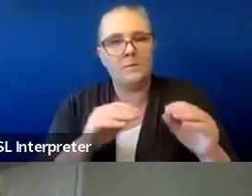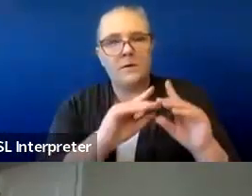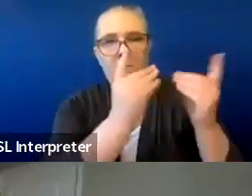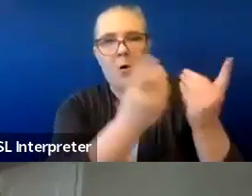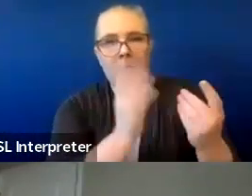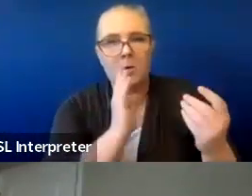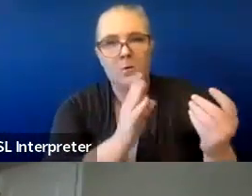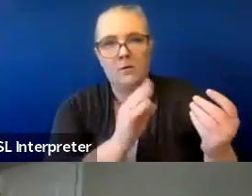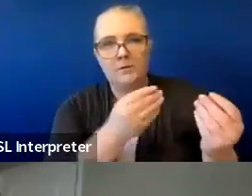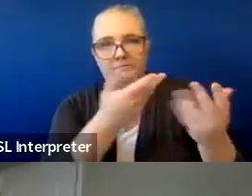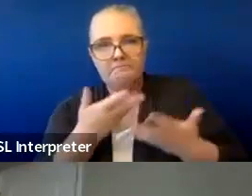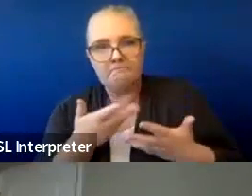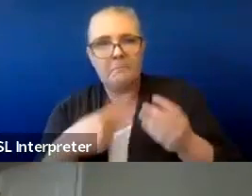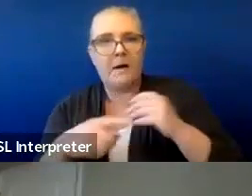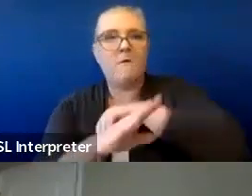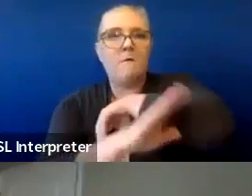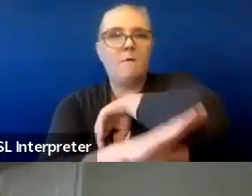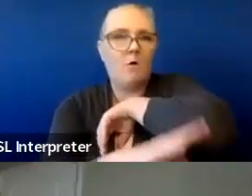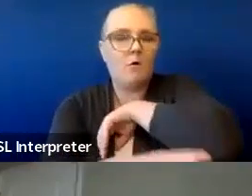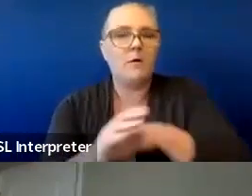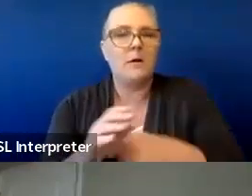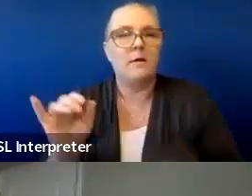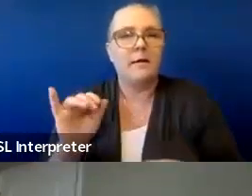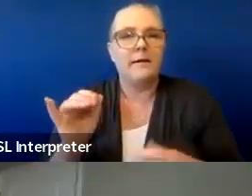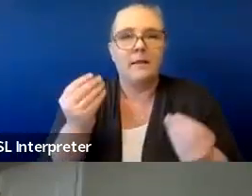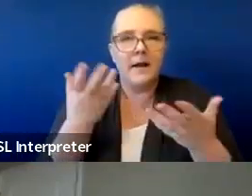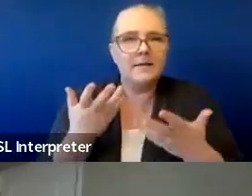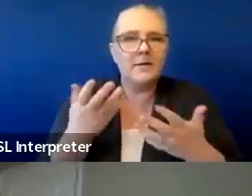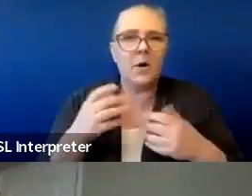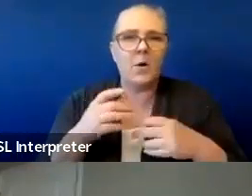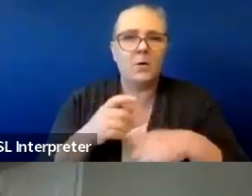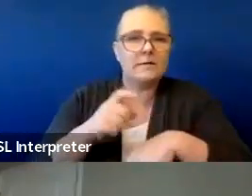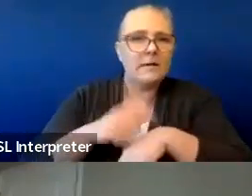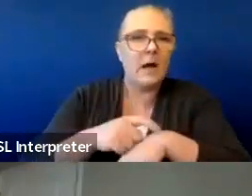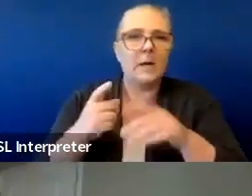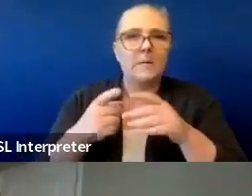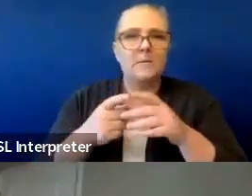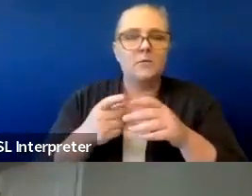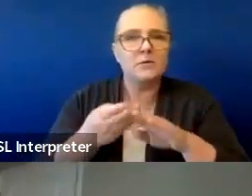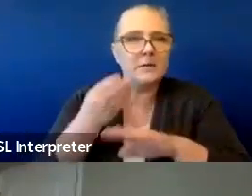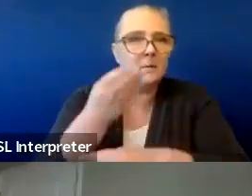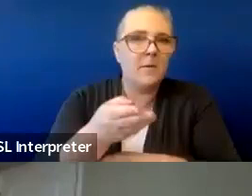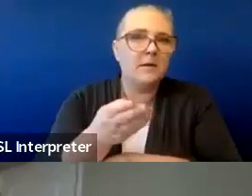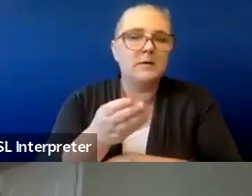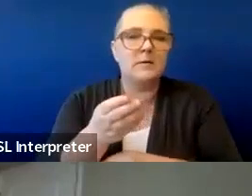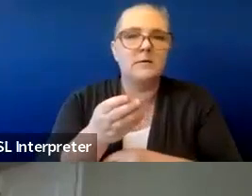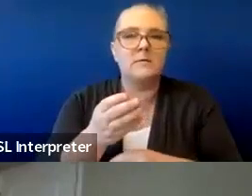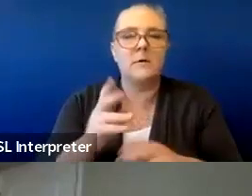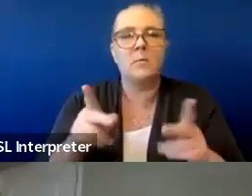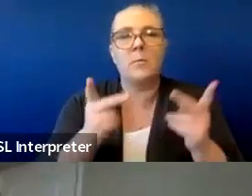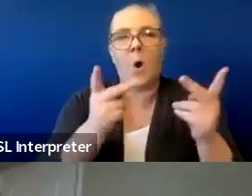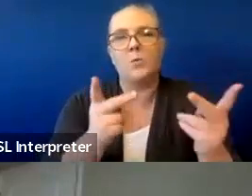Dee, we usually hear from the department around the fall, letting us know that it's time for us to start to submit our